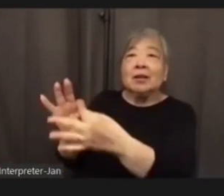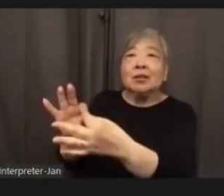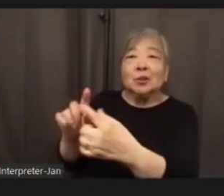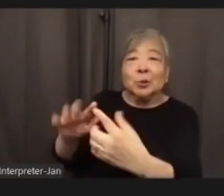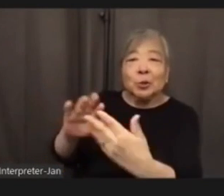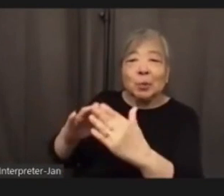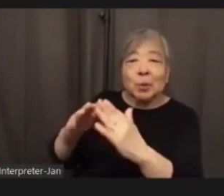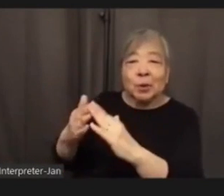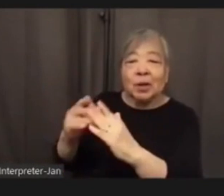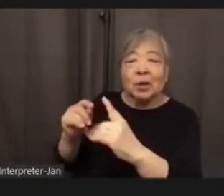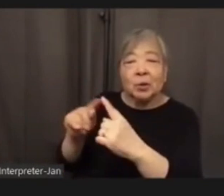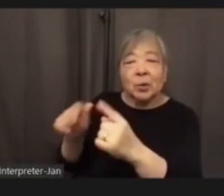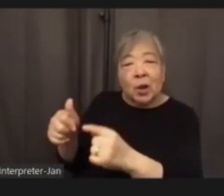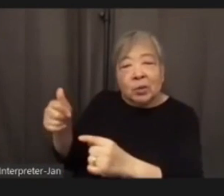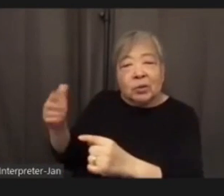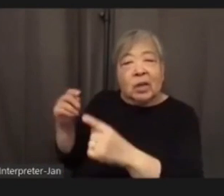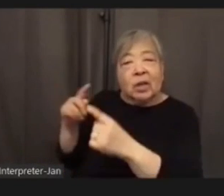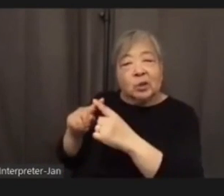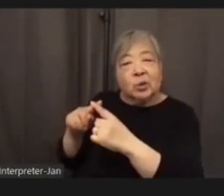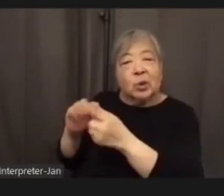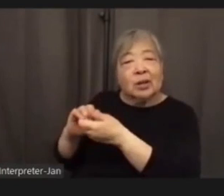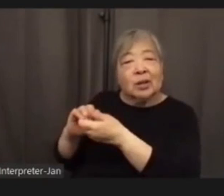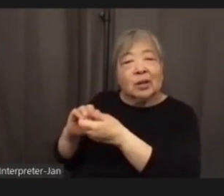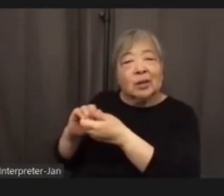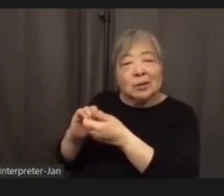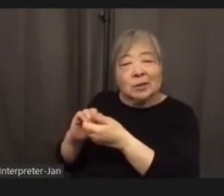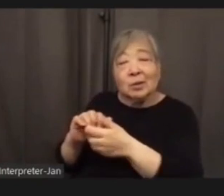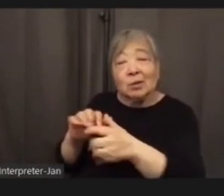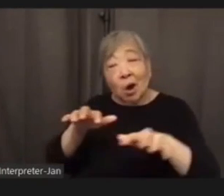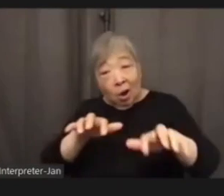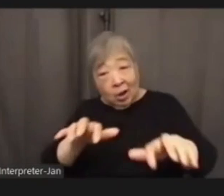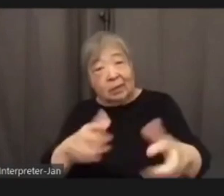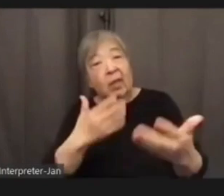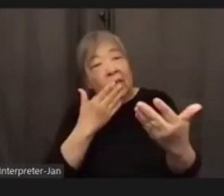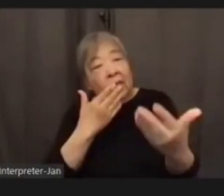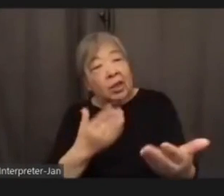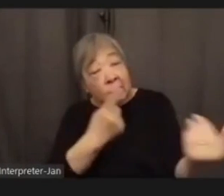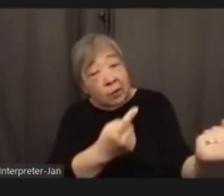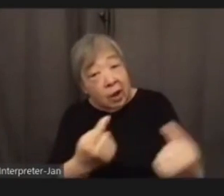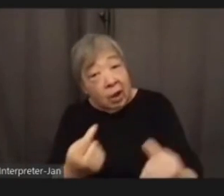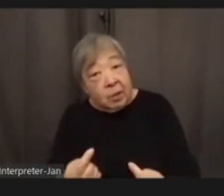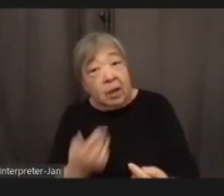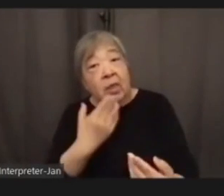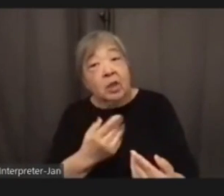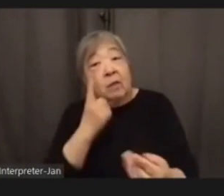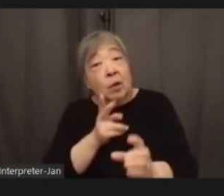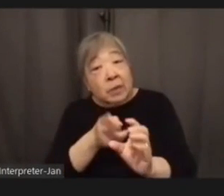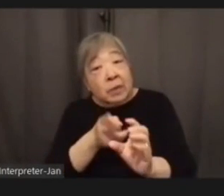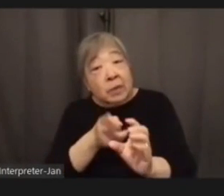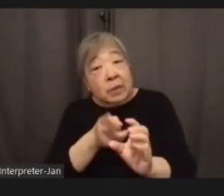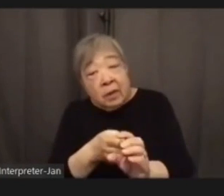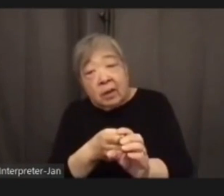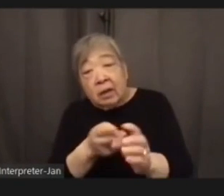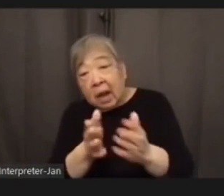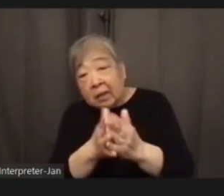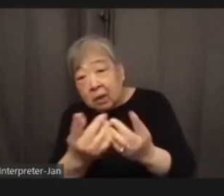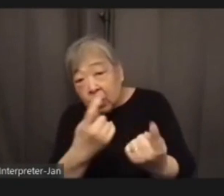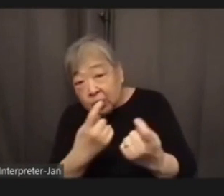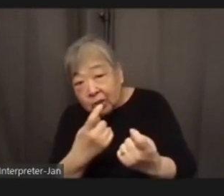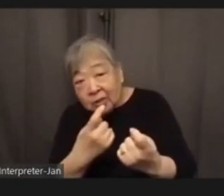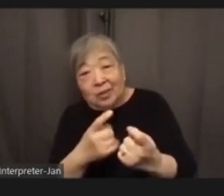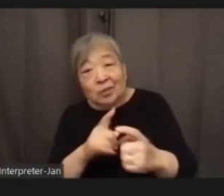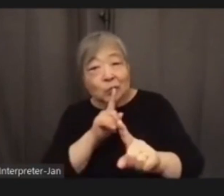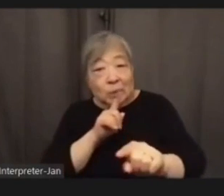community and to others, mm-hmm. and to her collaborators. Mm-hmm. Thank you, audience, for coming, for participating, for asking your questions, for responding as you